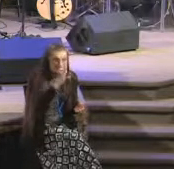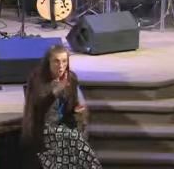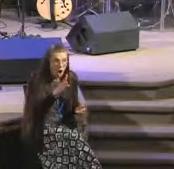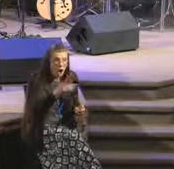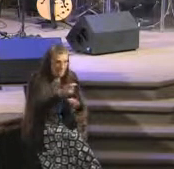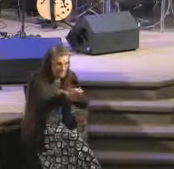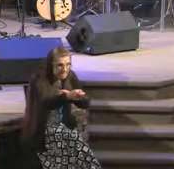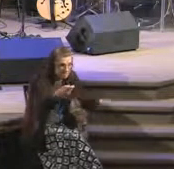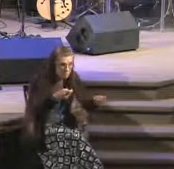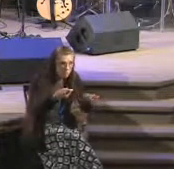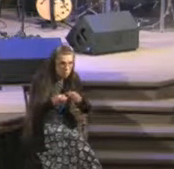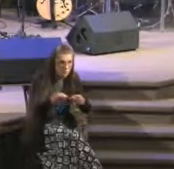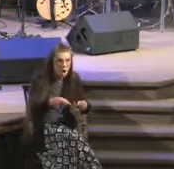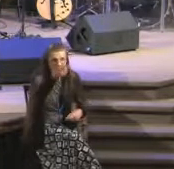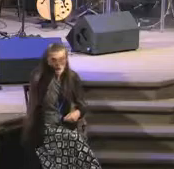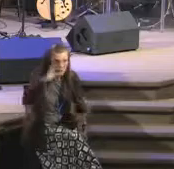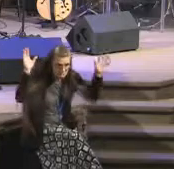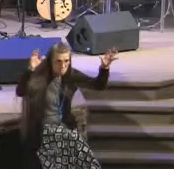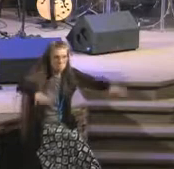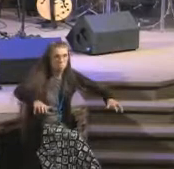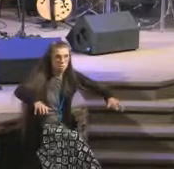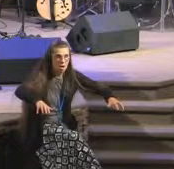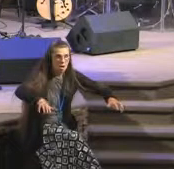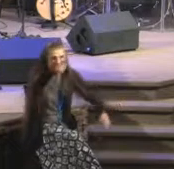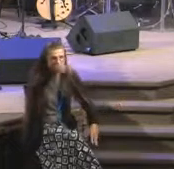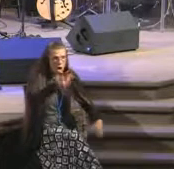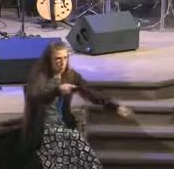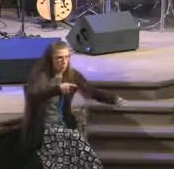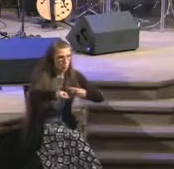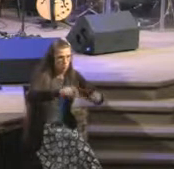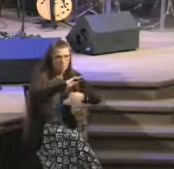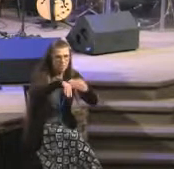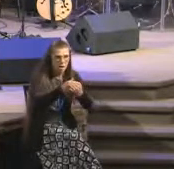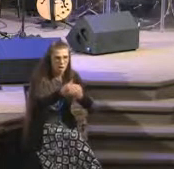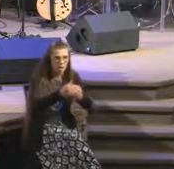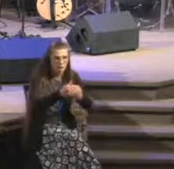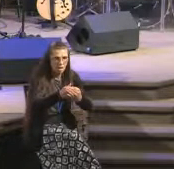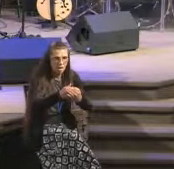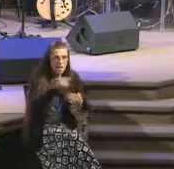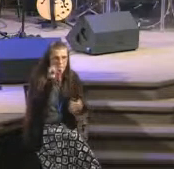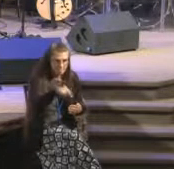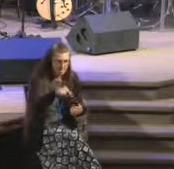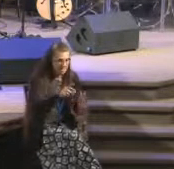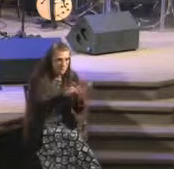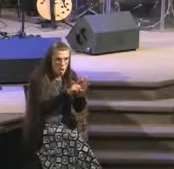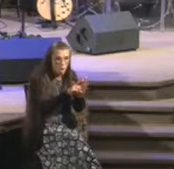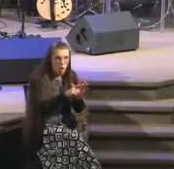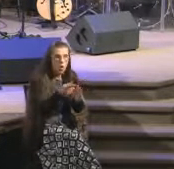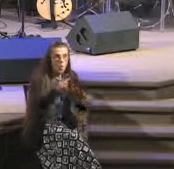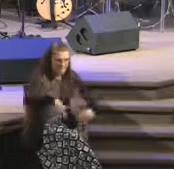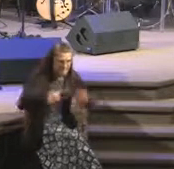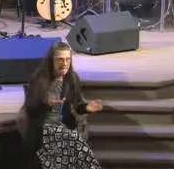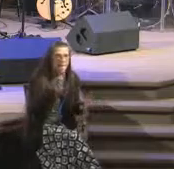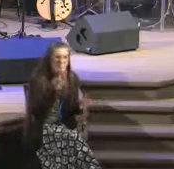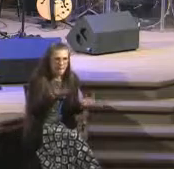charge. God is on the throne. God rules all, and His law is what we live by.